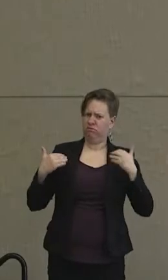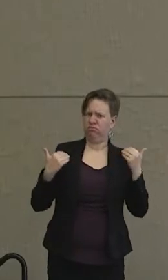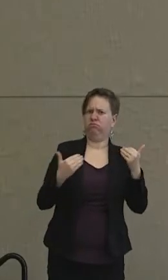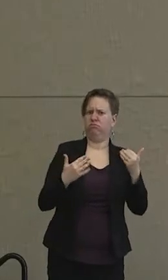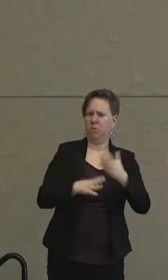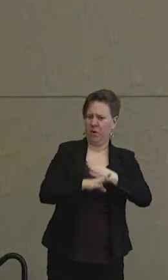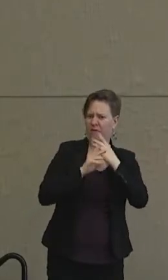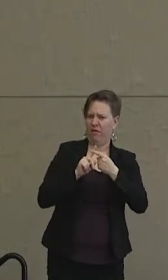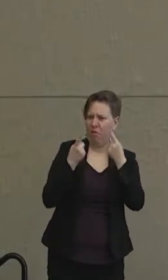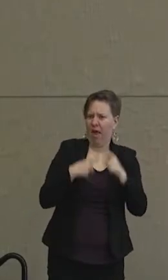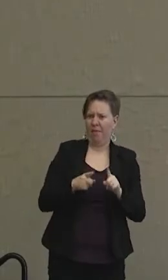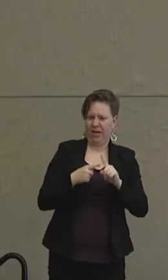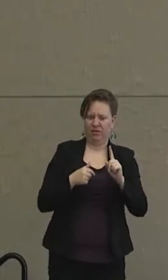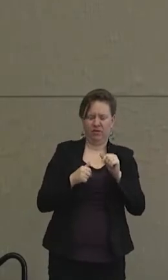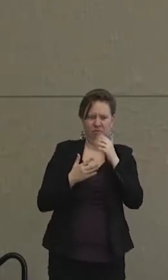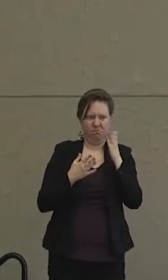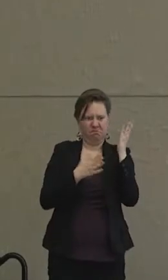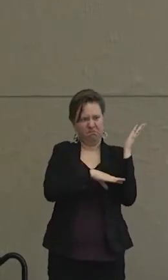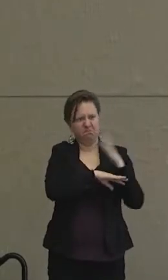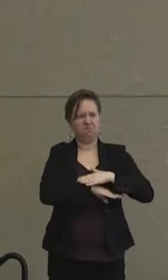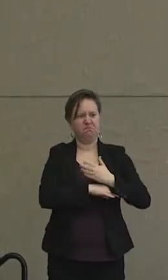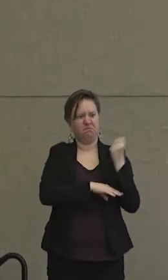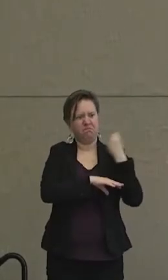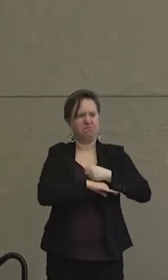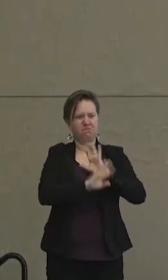ever happening in the first place.